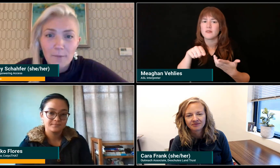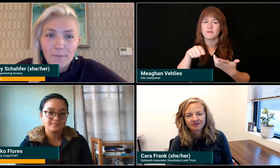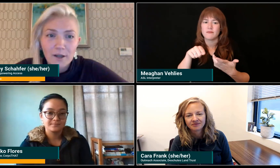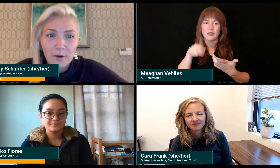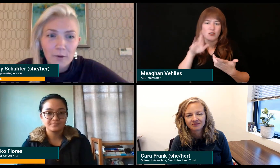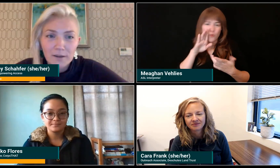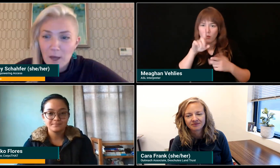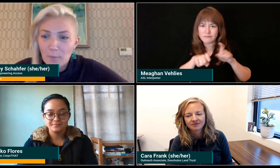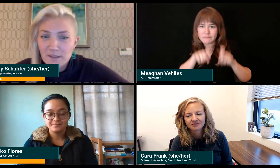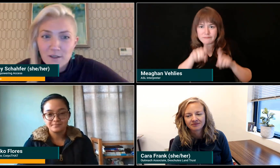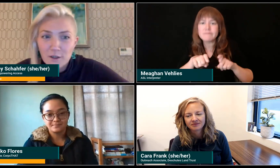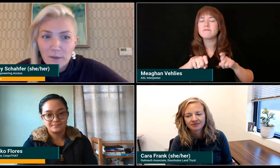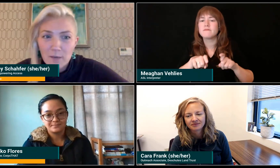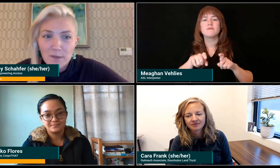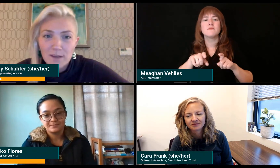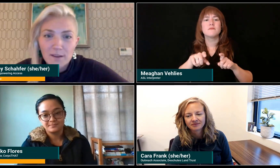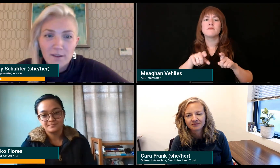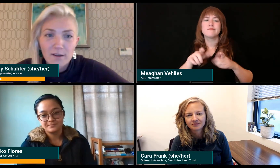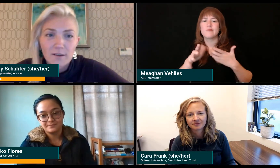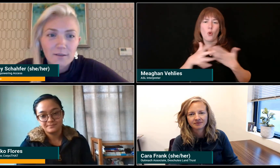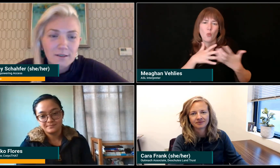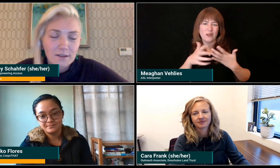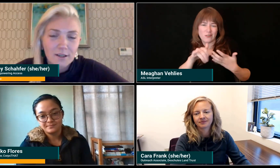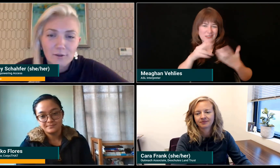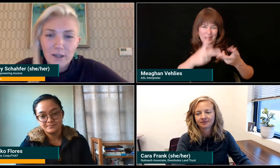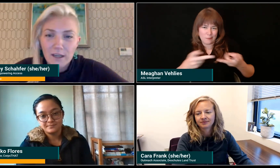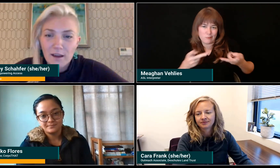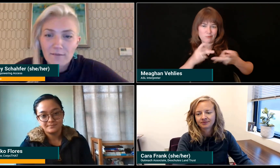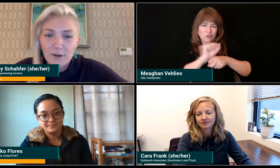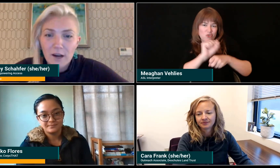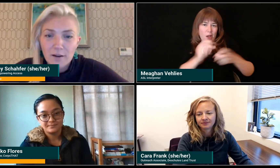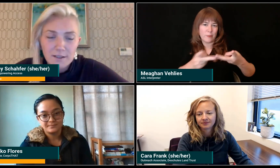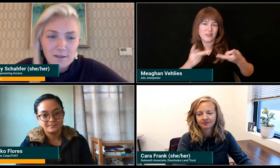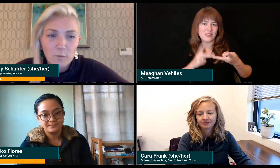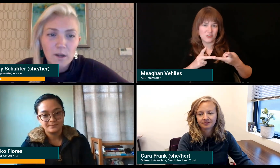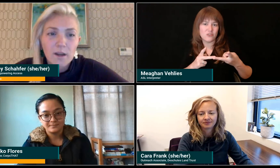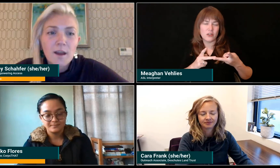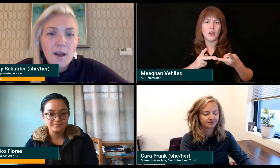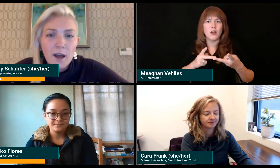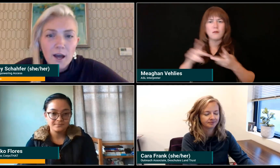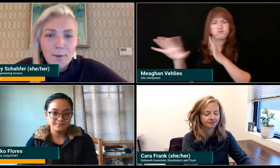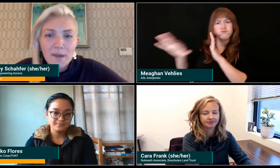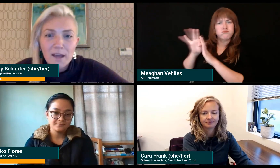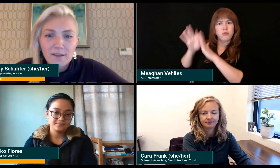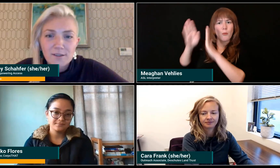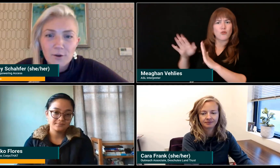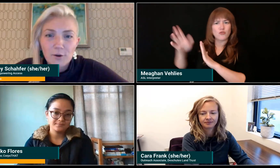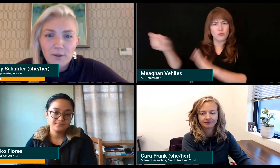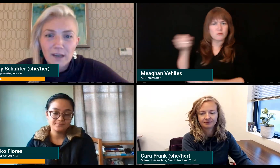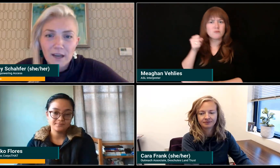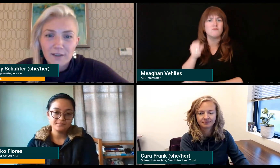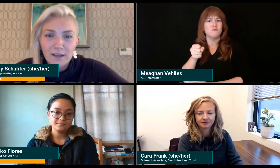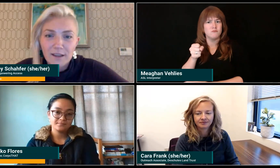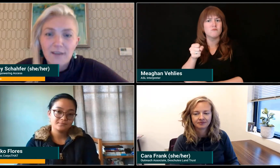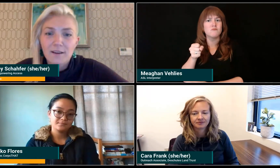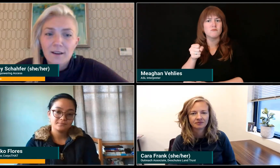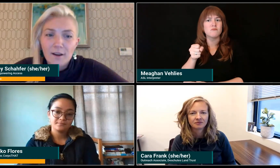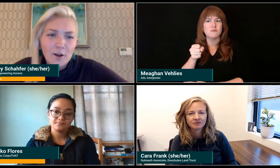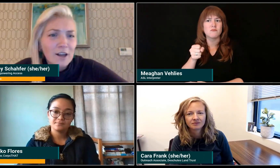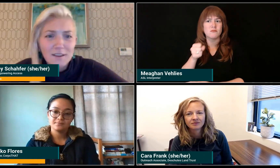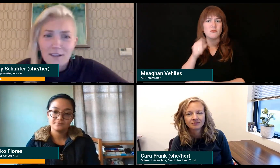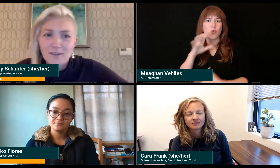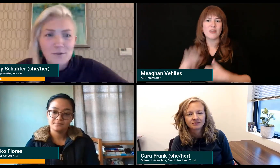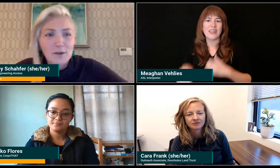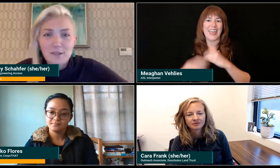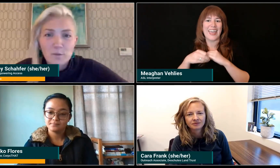about, whatever that position might be that they're, looking at for hiring someone. And so, I think